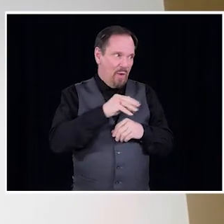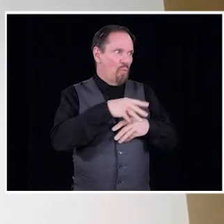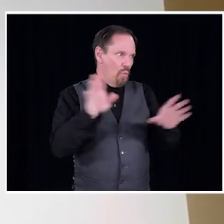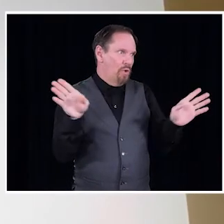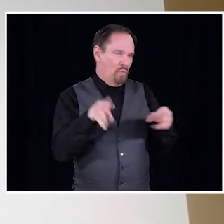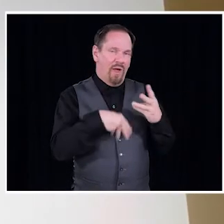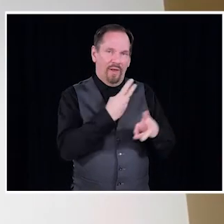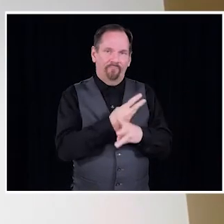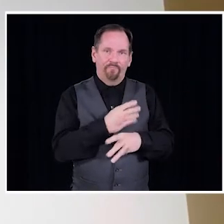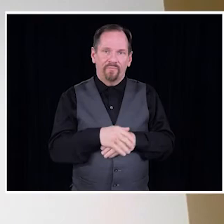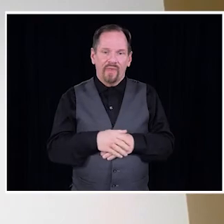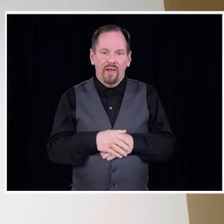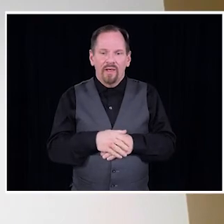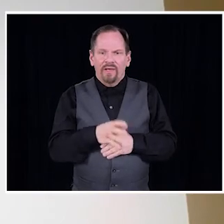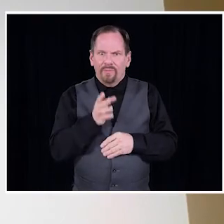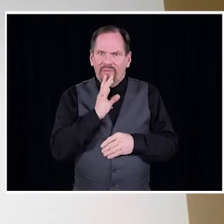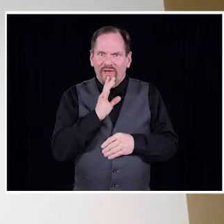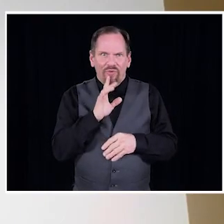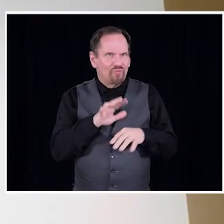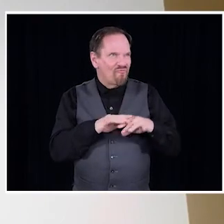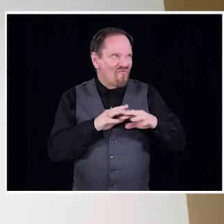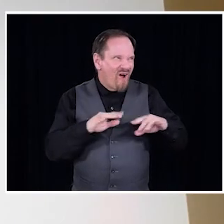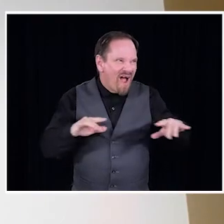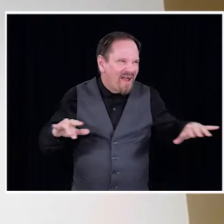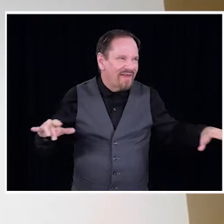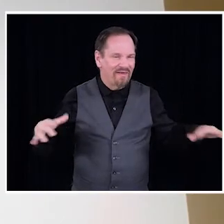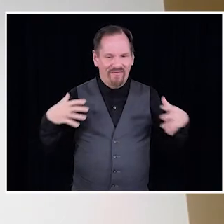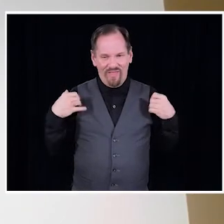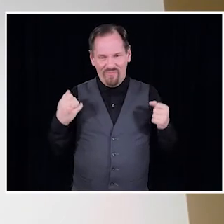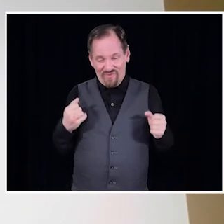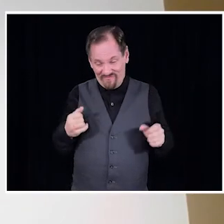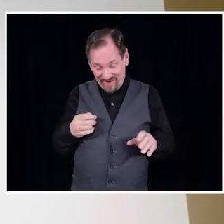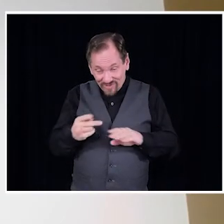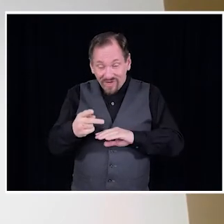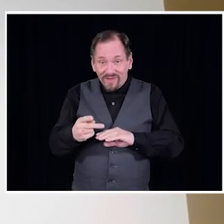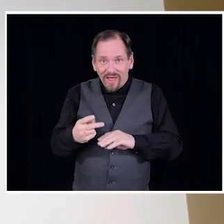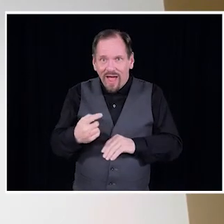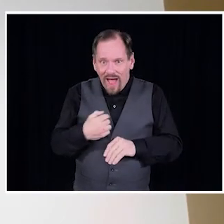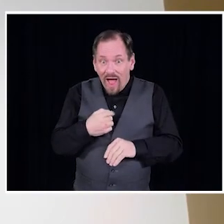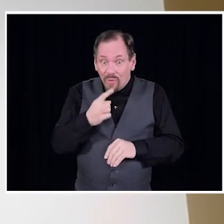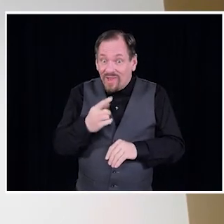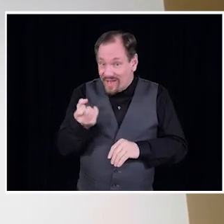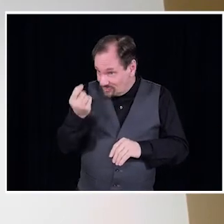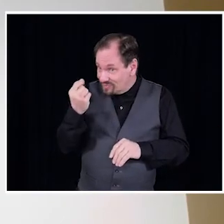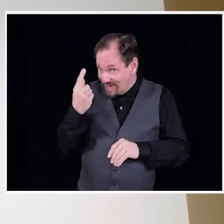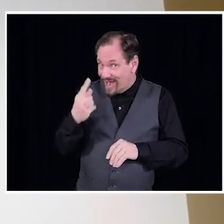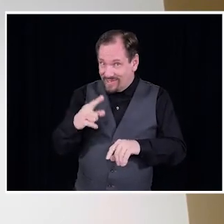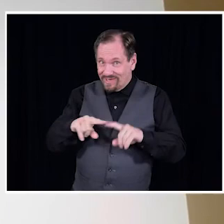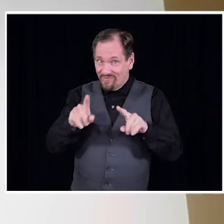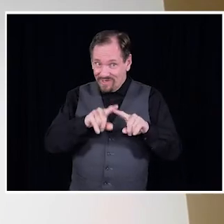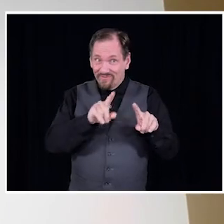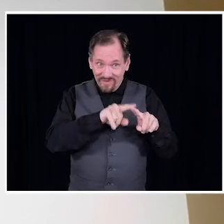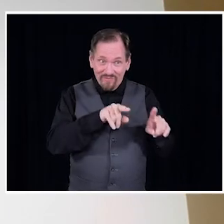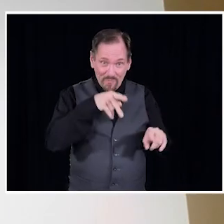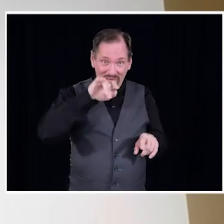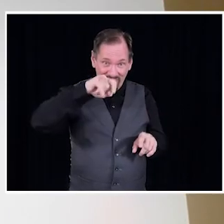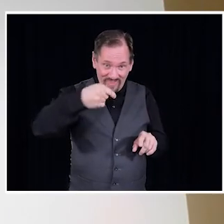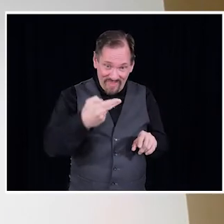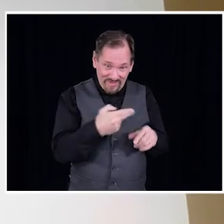worldwide. Speaking to this diverse group of health professionals, I'm profoundly aware of the different paths we have taken to get